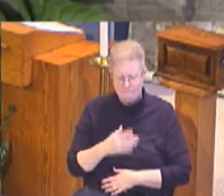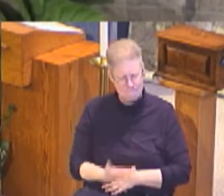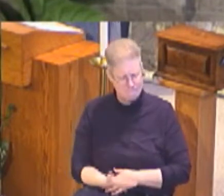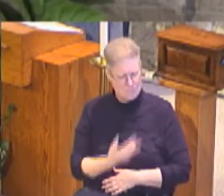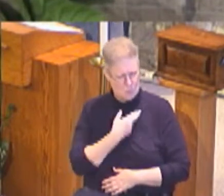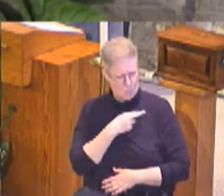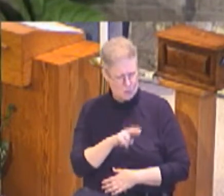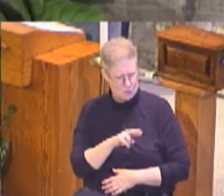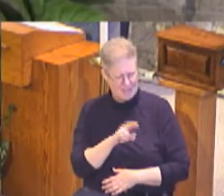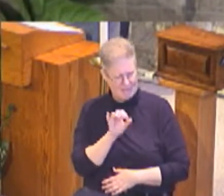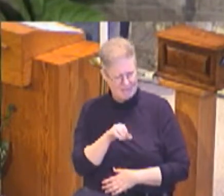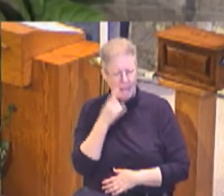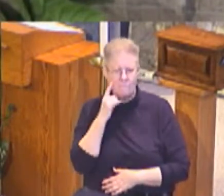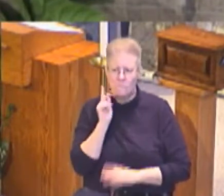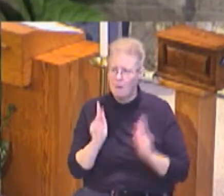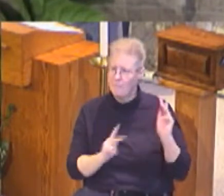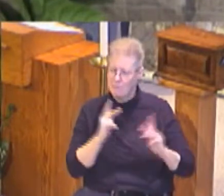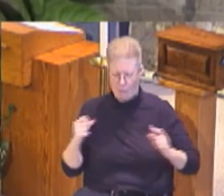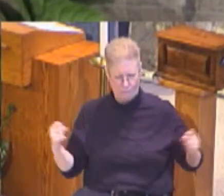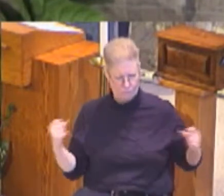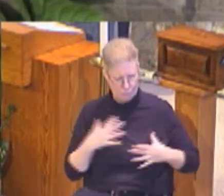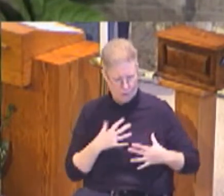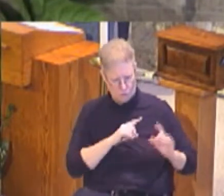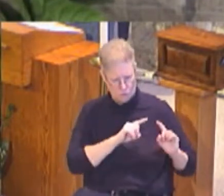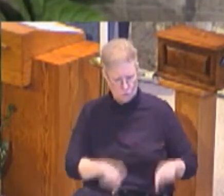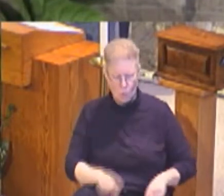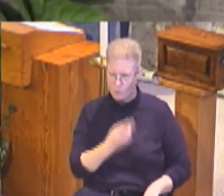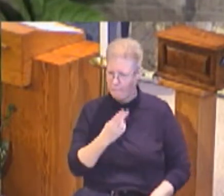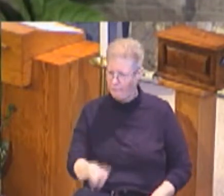for people who are afraid of going to hell.